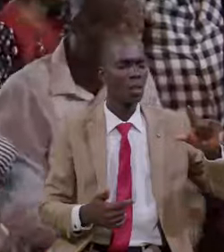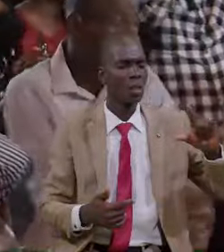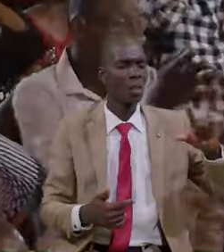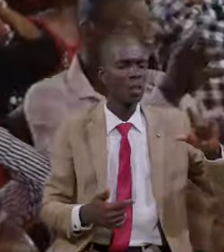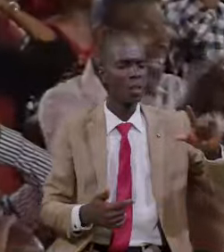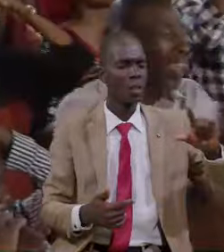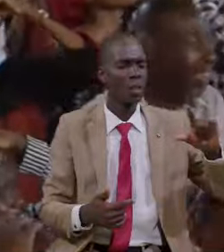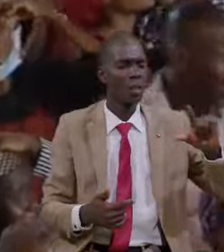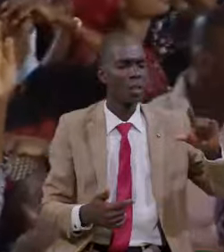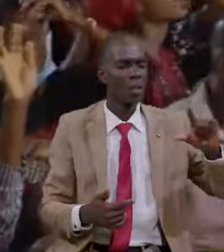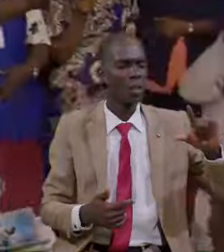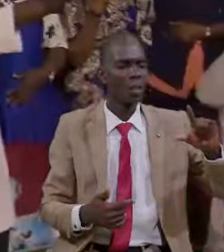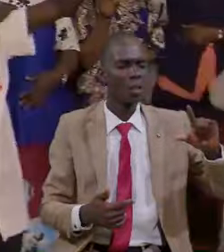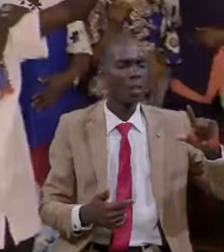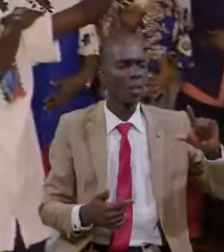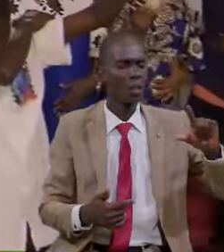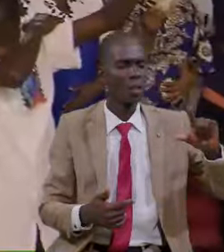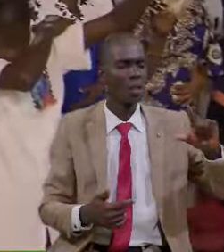Miracles. Healing.